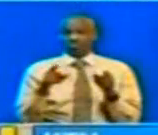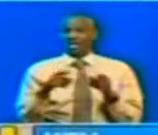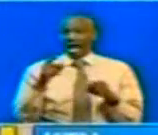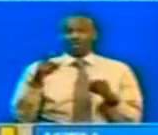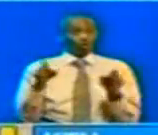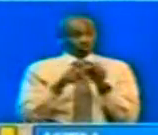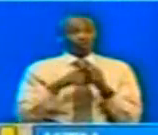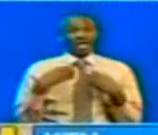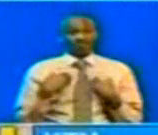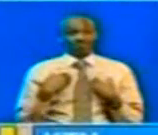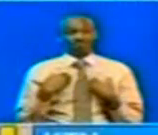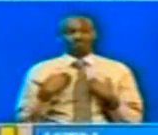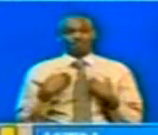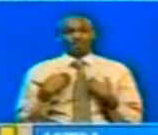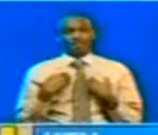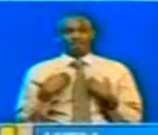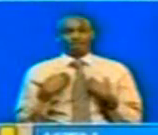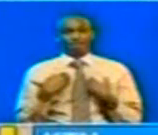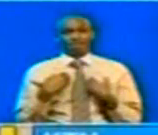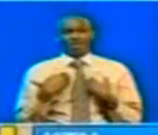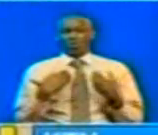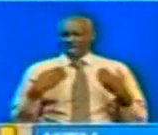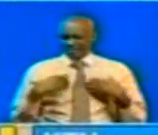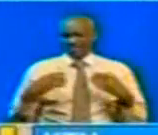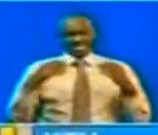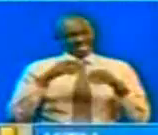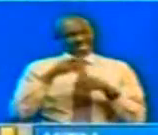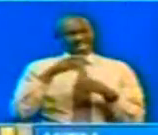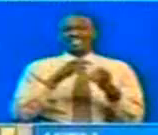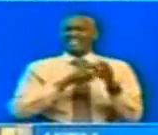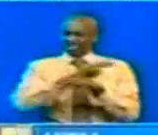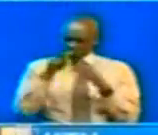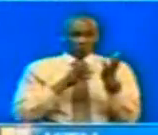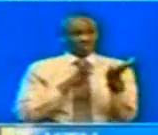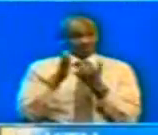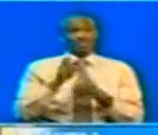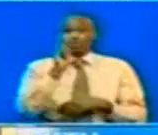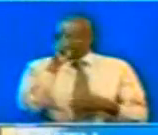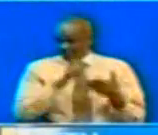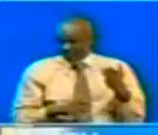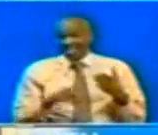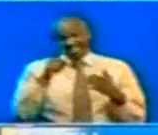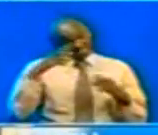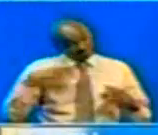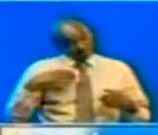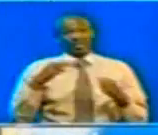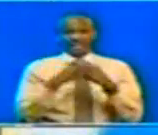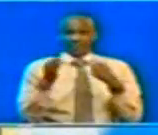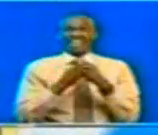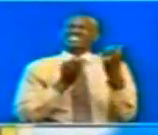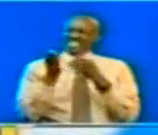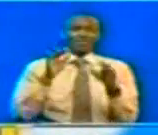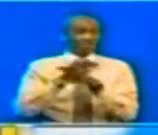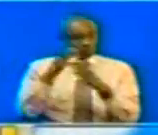Then we have a huge component on national service, which is what you see us doing in Kibera right now. You'll see